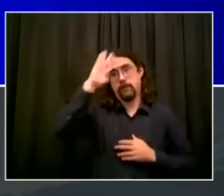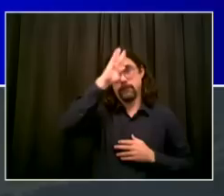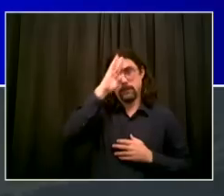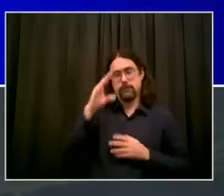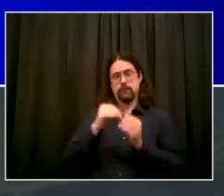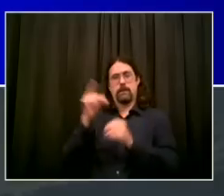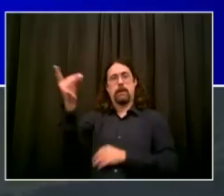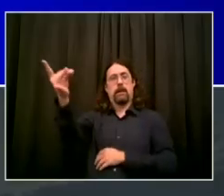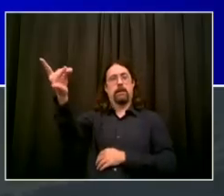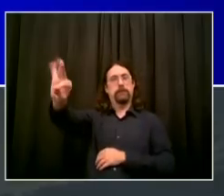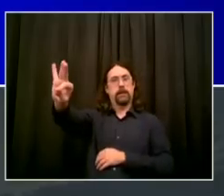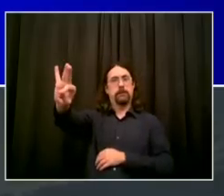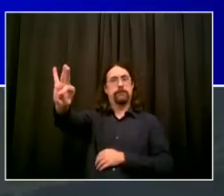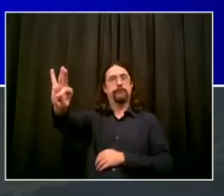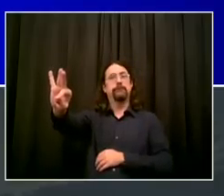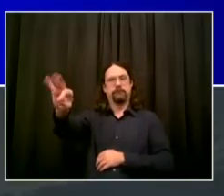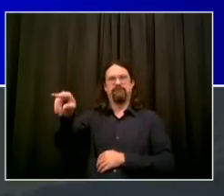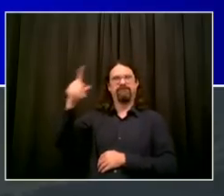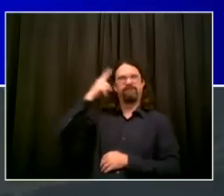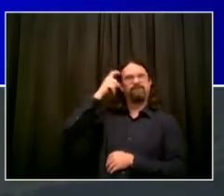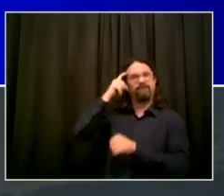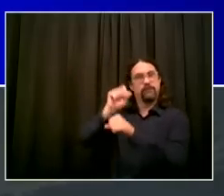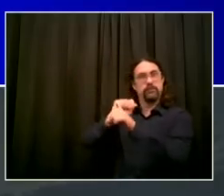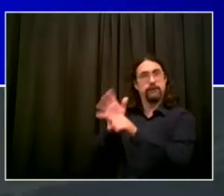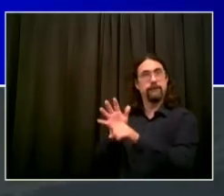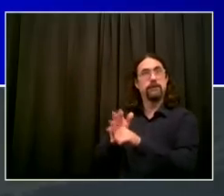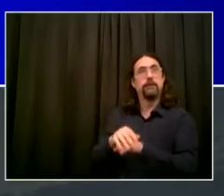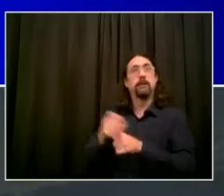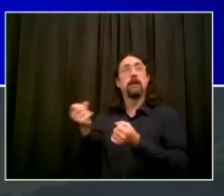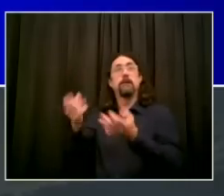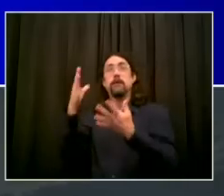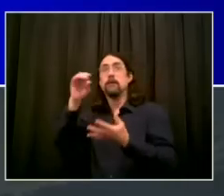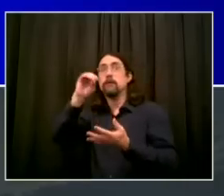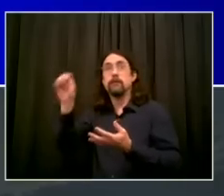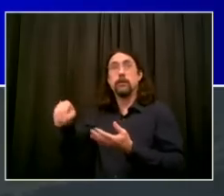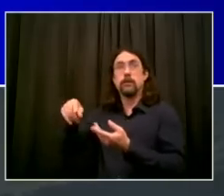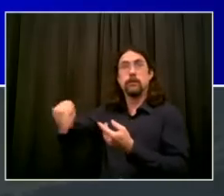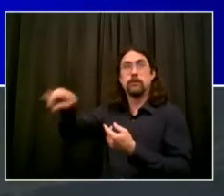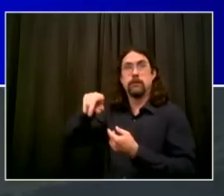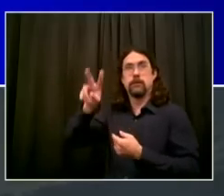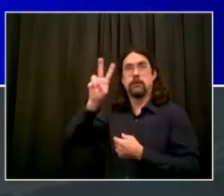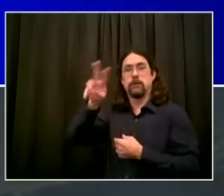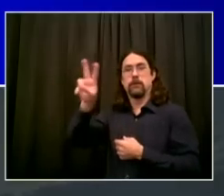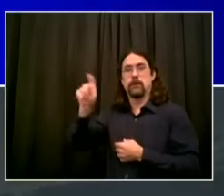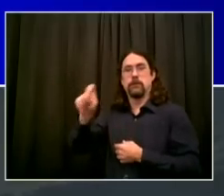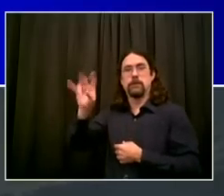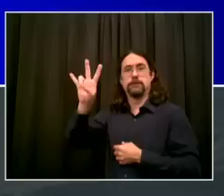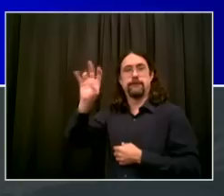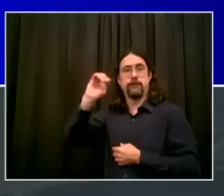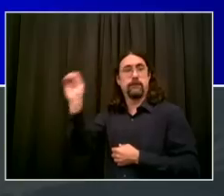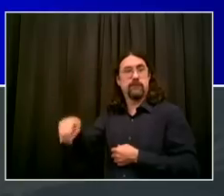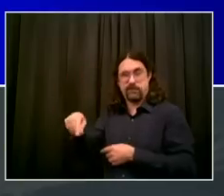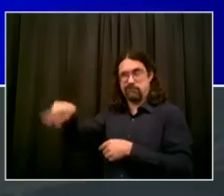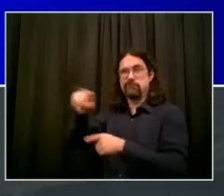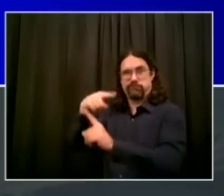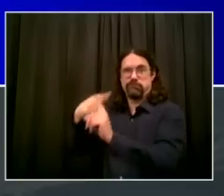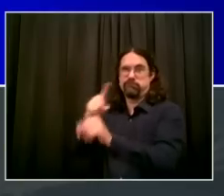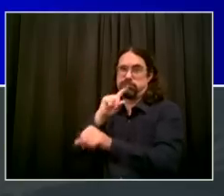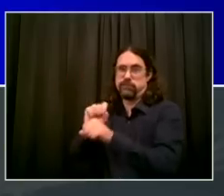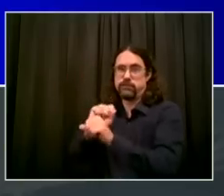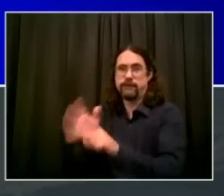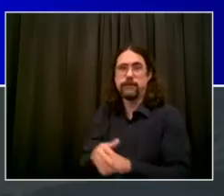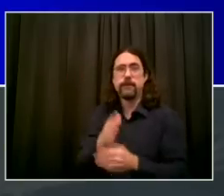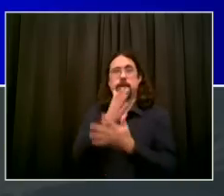22.7%. 2 is the new reported 7-day average for new cases. And that threshold